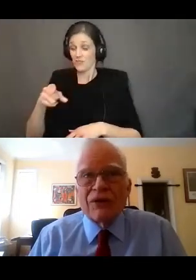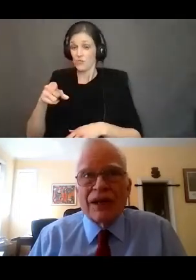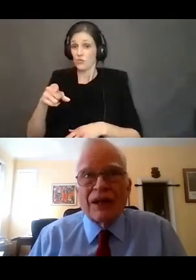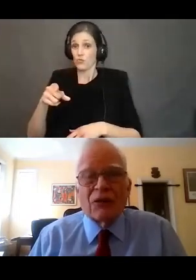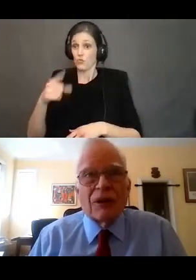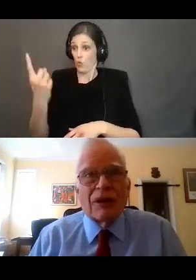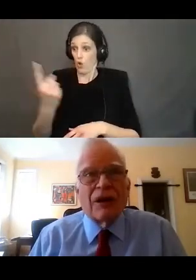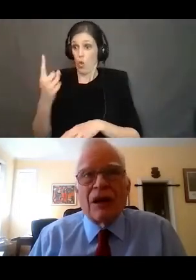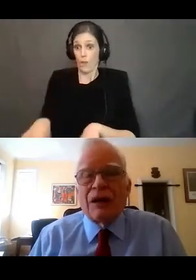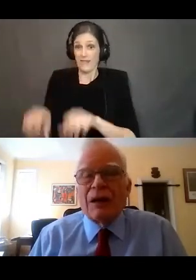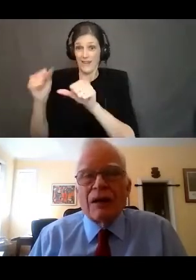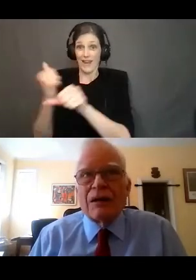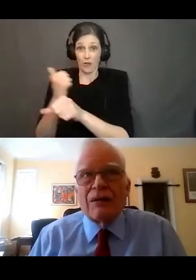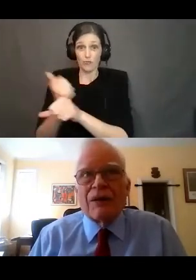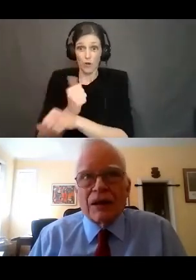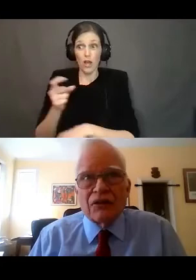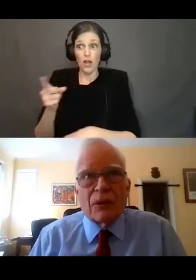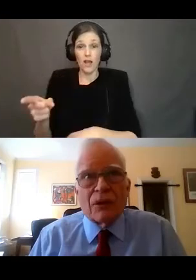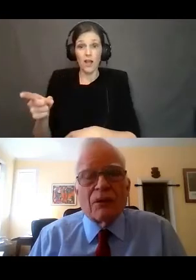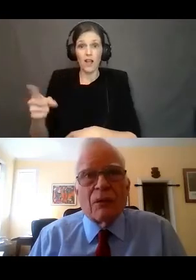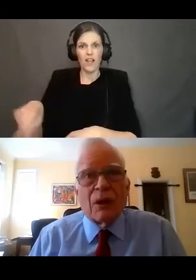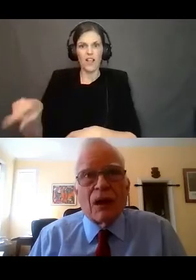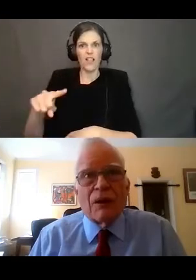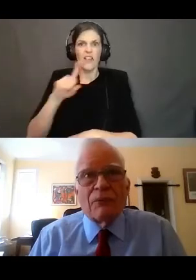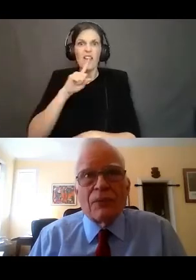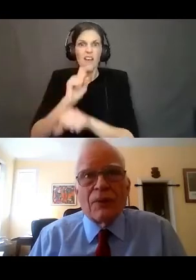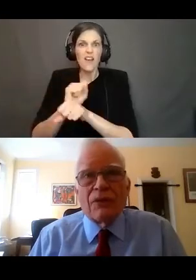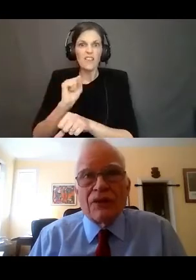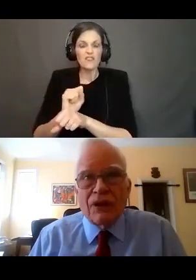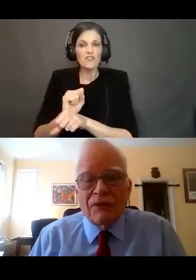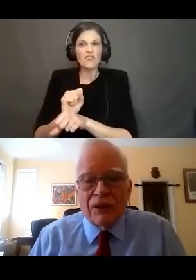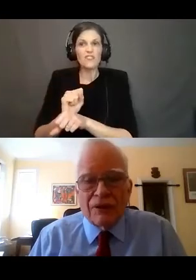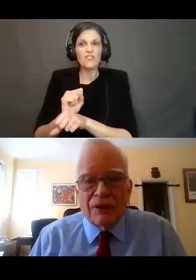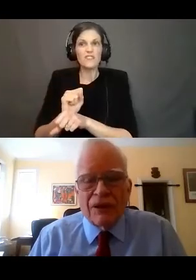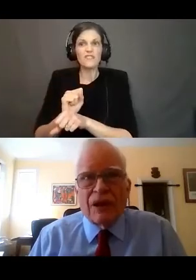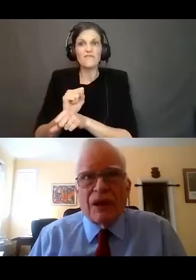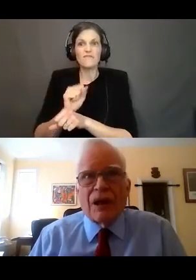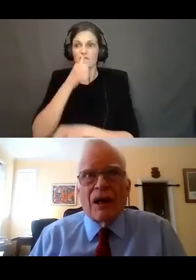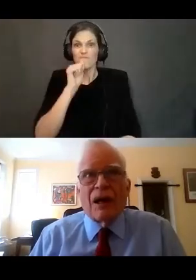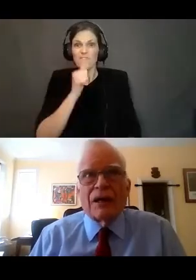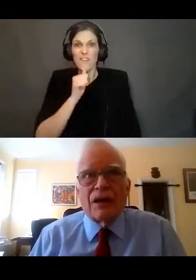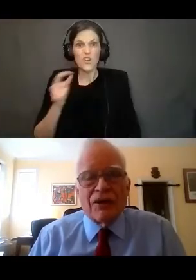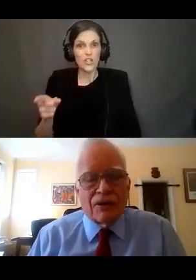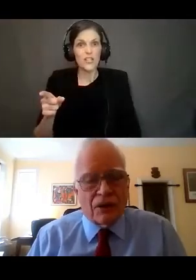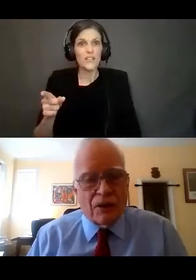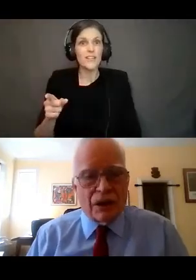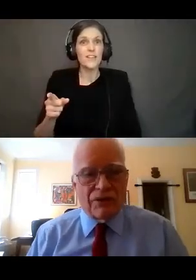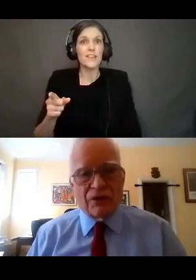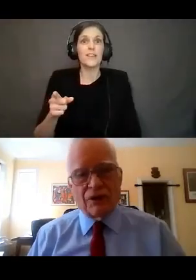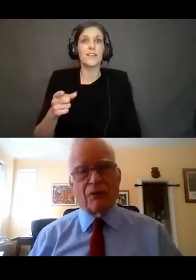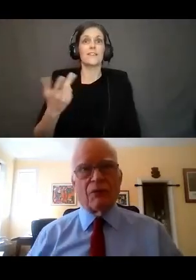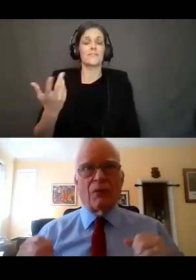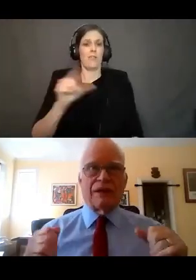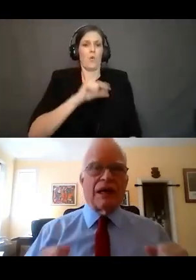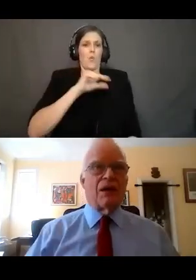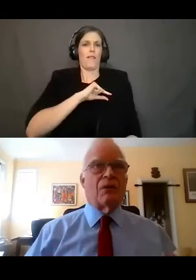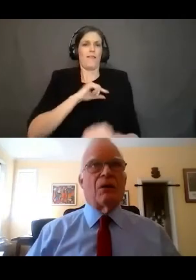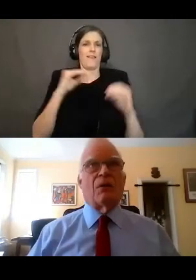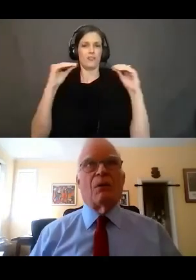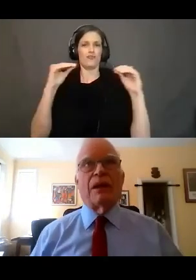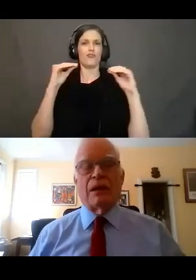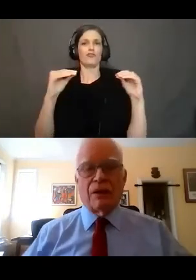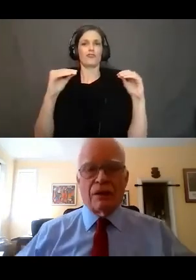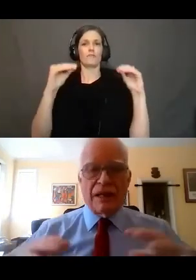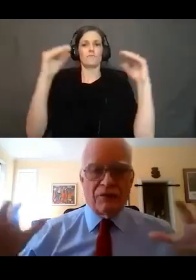would always take algebra, they actually they suffered. It turns out the quality of instruction went